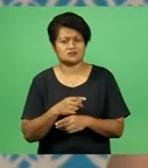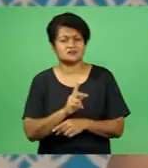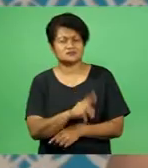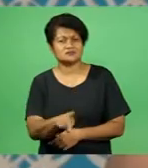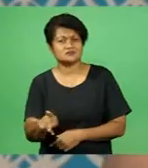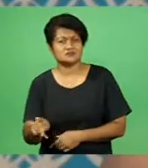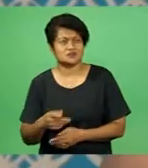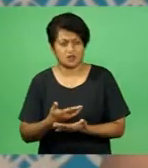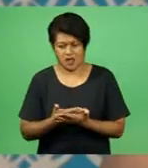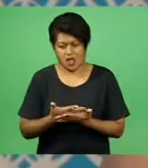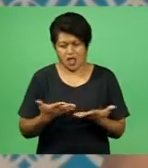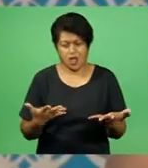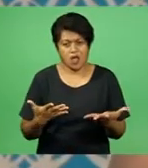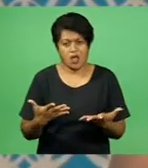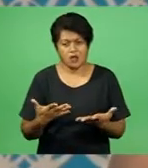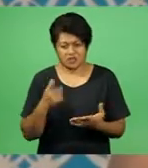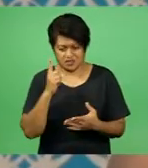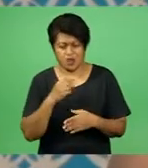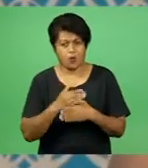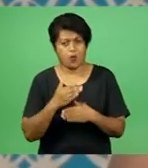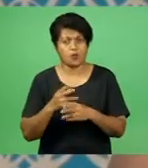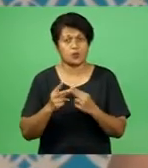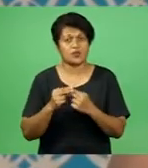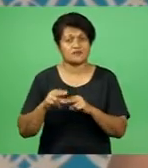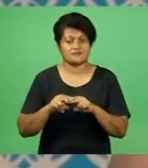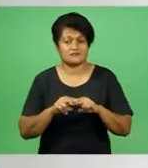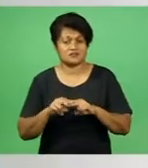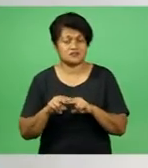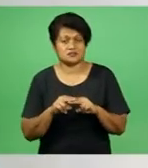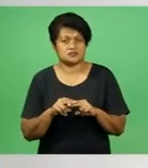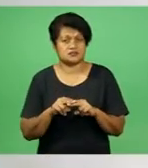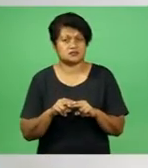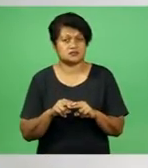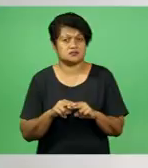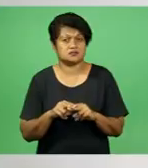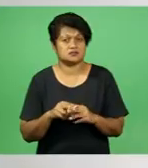of, how they can also work with Fiji in terms of